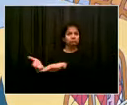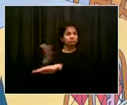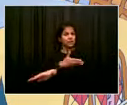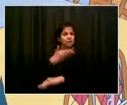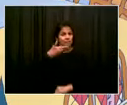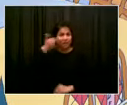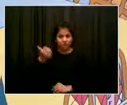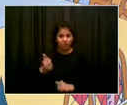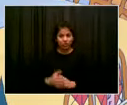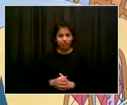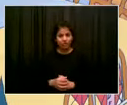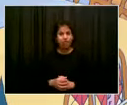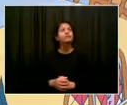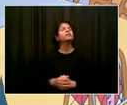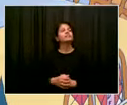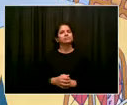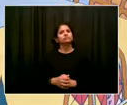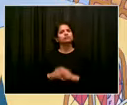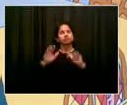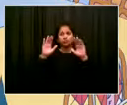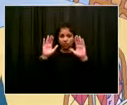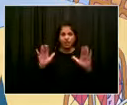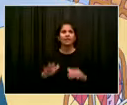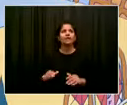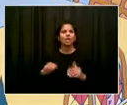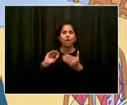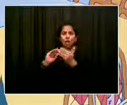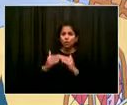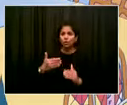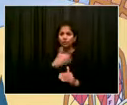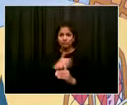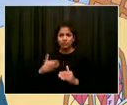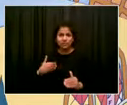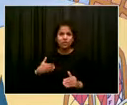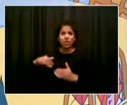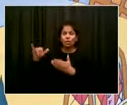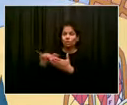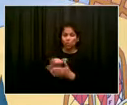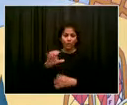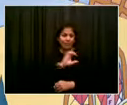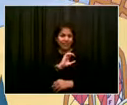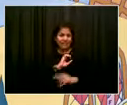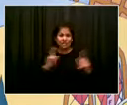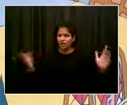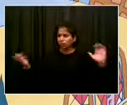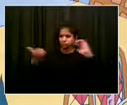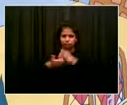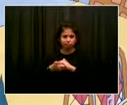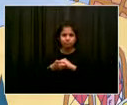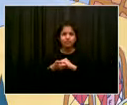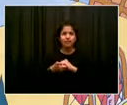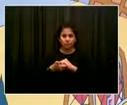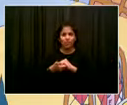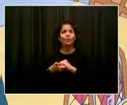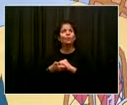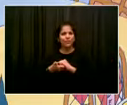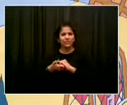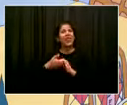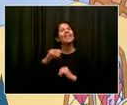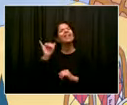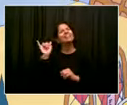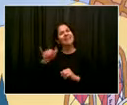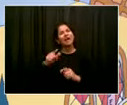the community and in the NYPD. This is going to be more and more a model for our future, and I wanted to celebrate it here as we do City Hall and your Borough Week